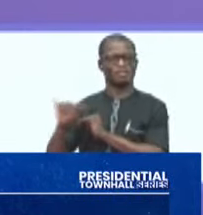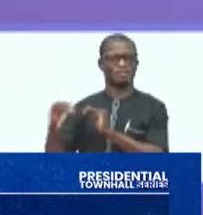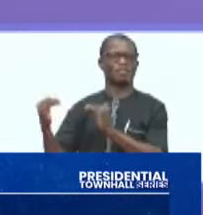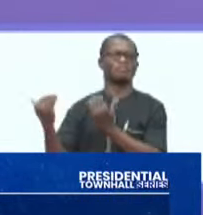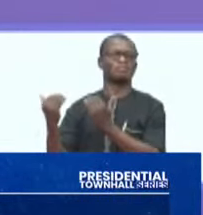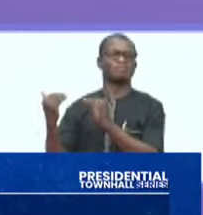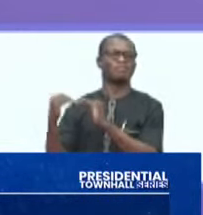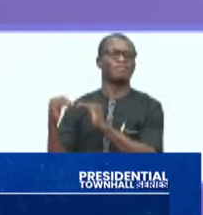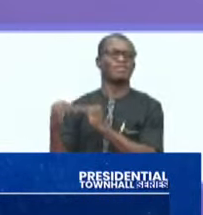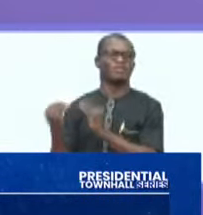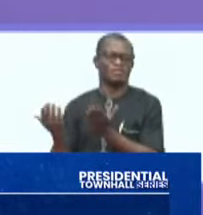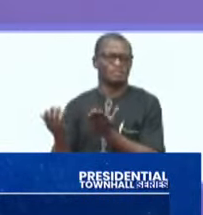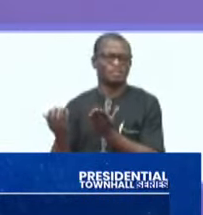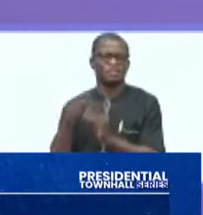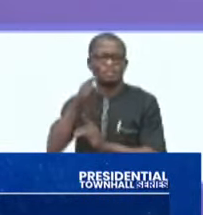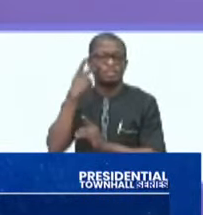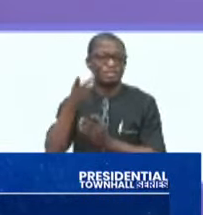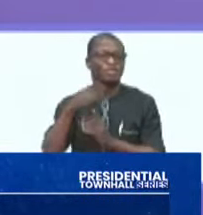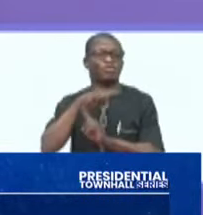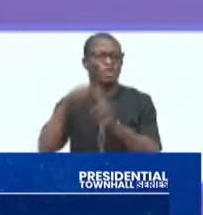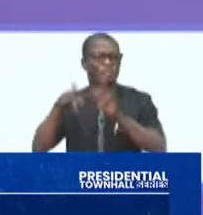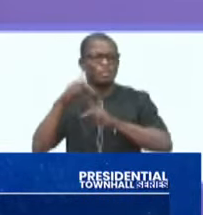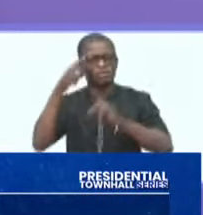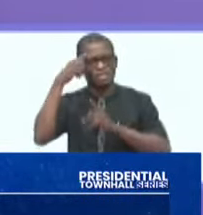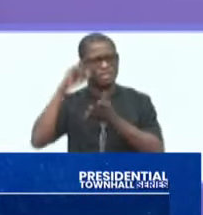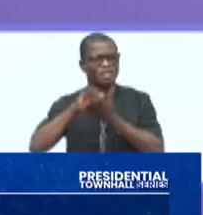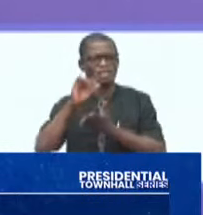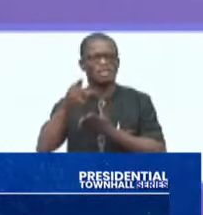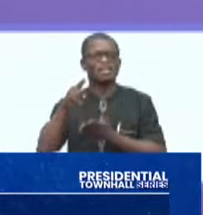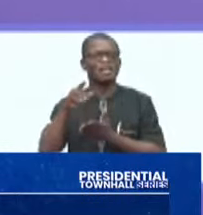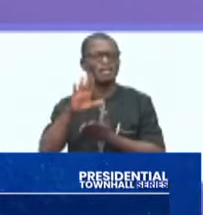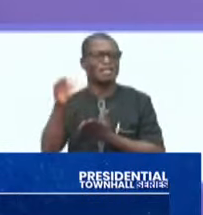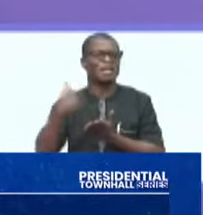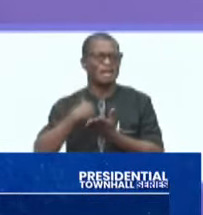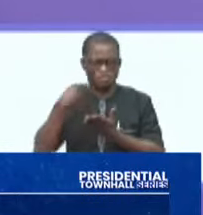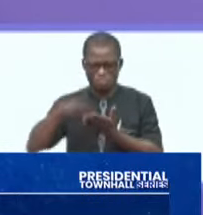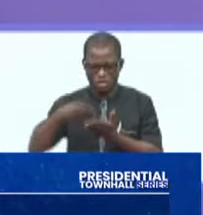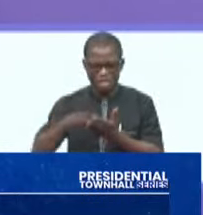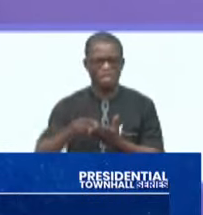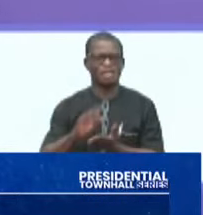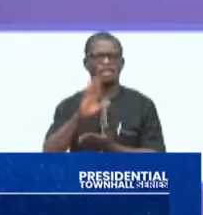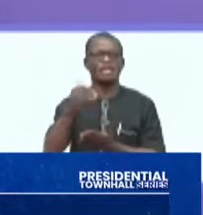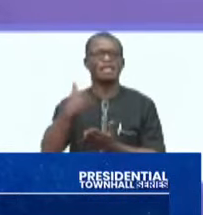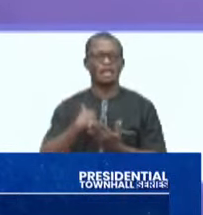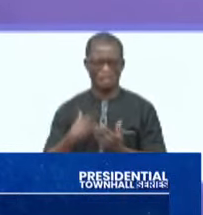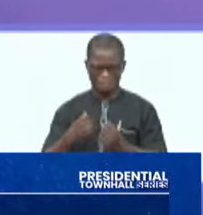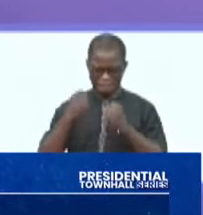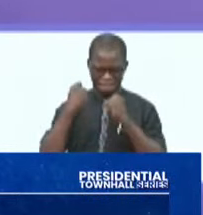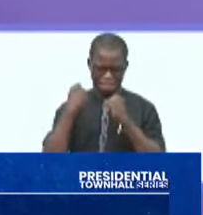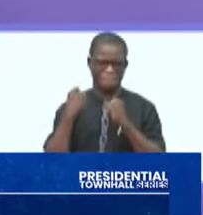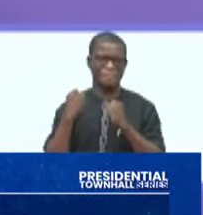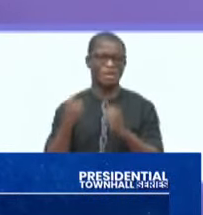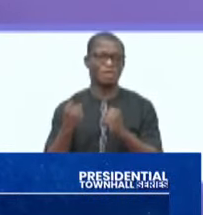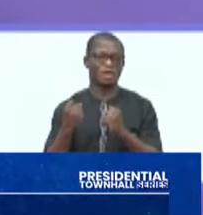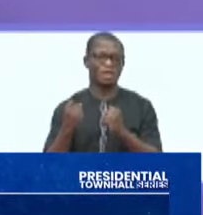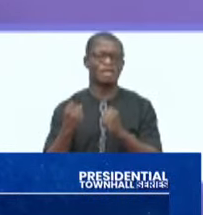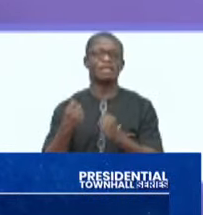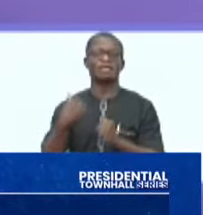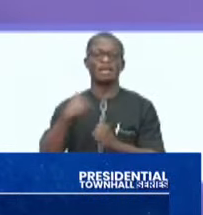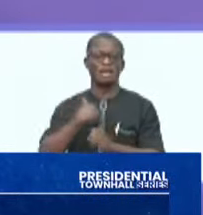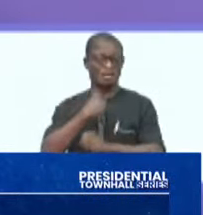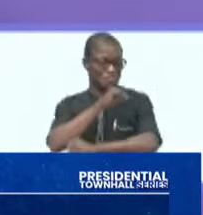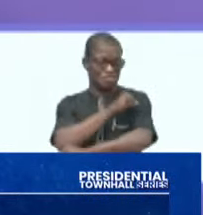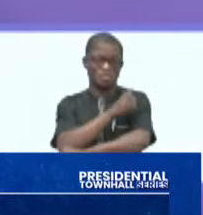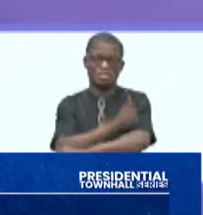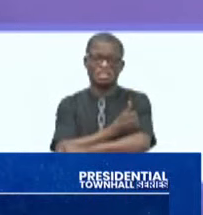really, really, you know, when people think they have money, they have power, and the sitting authority is theirs.